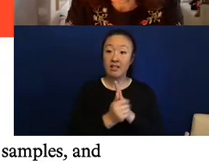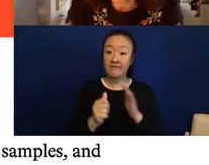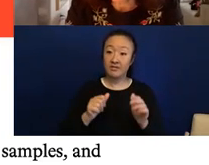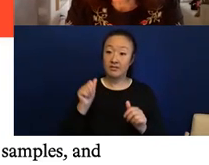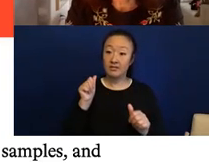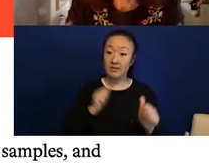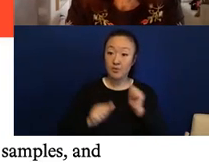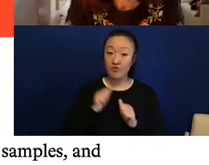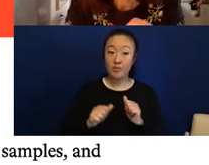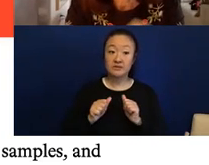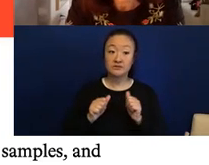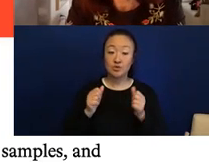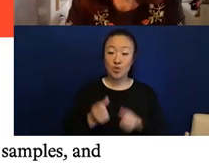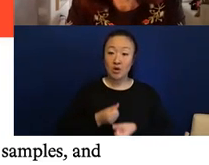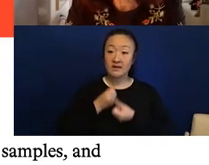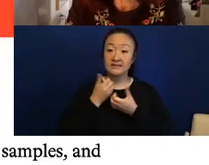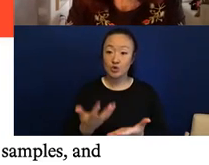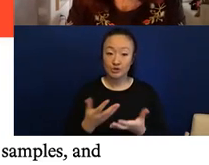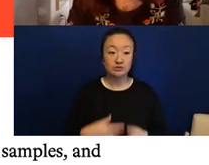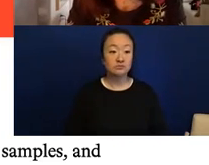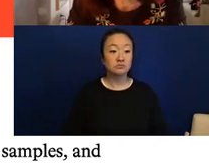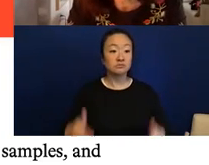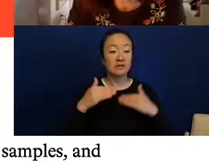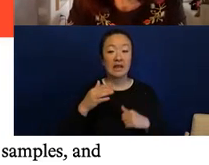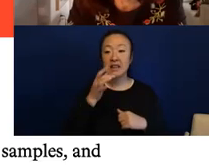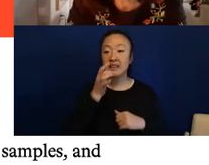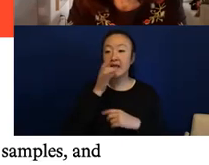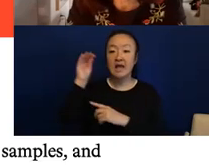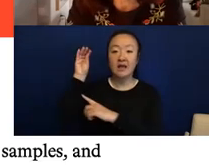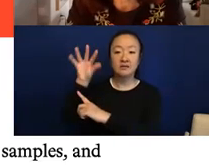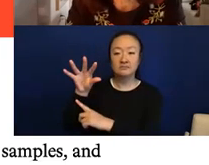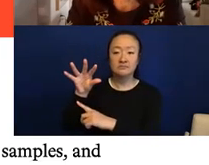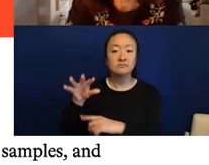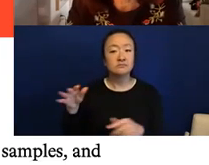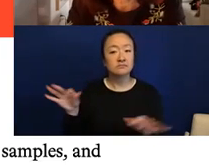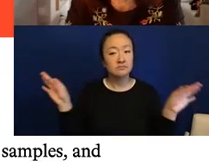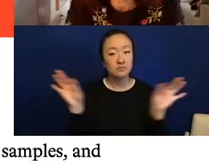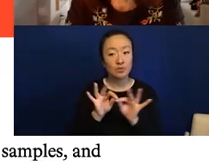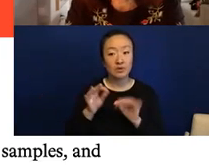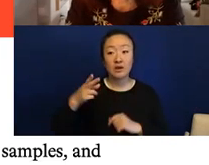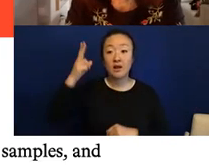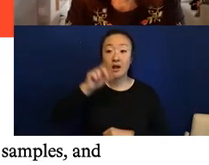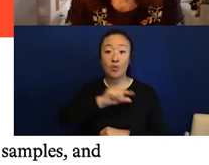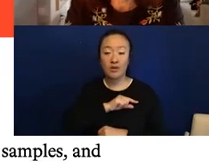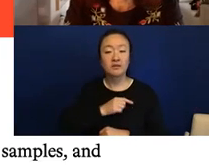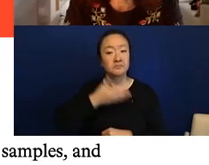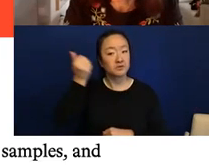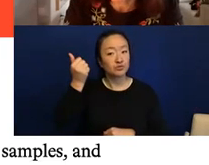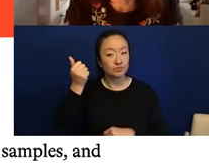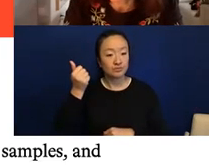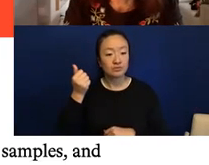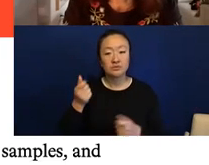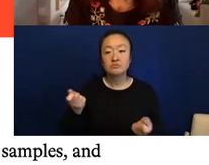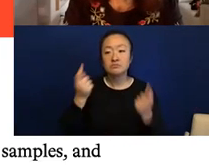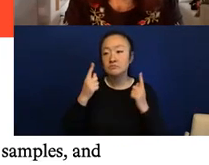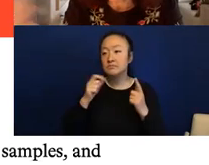or expression? Lighting is very important. The higher quality, the better. We understand